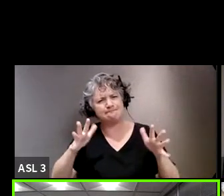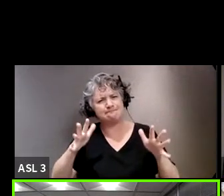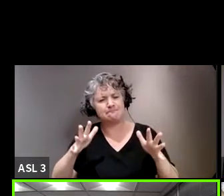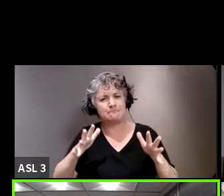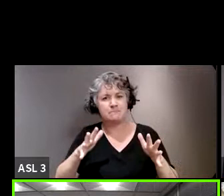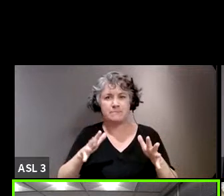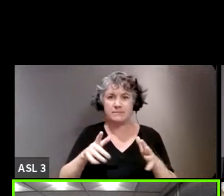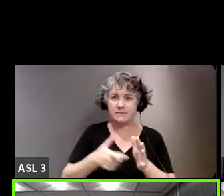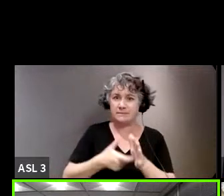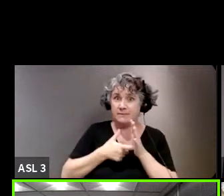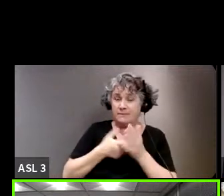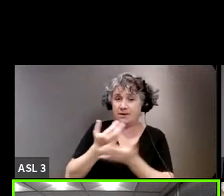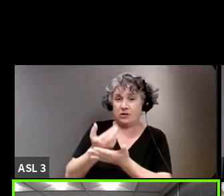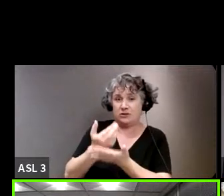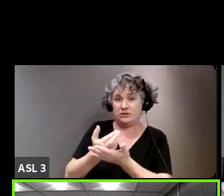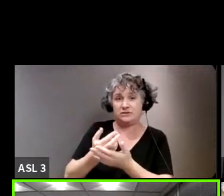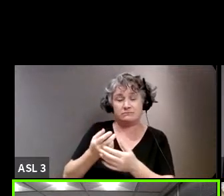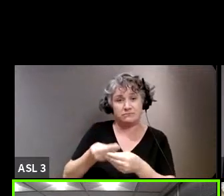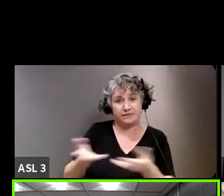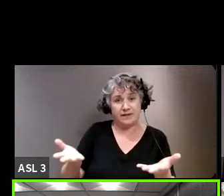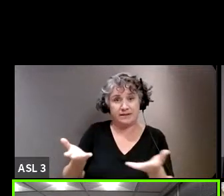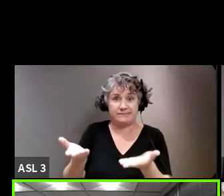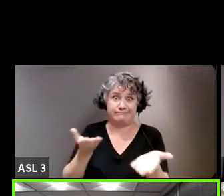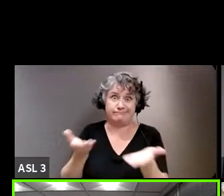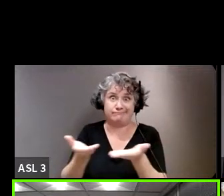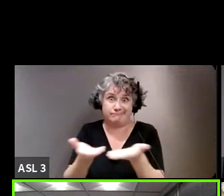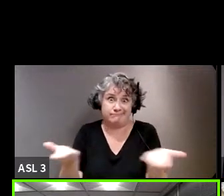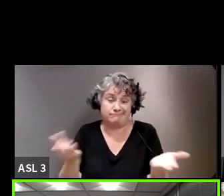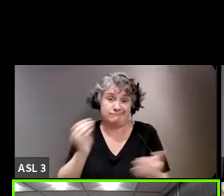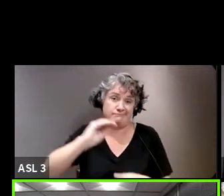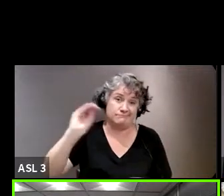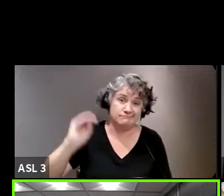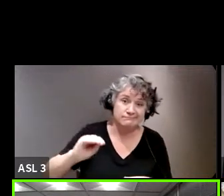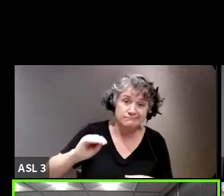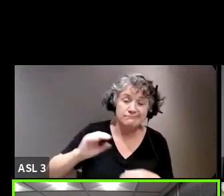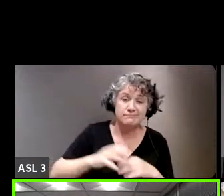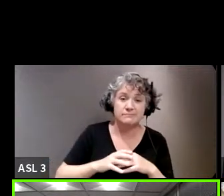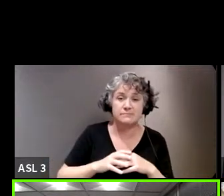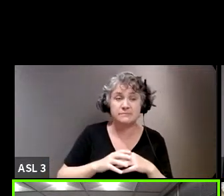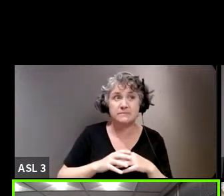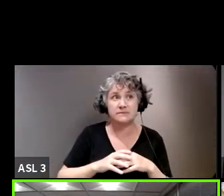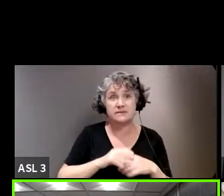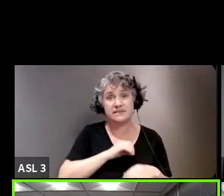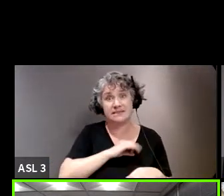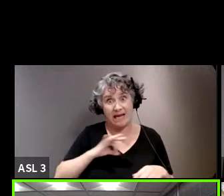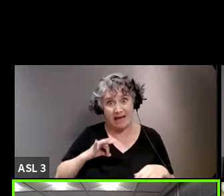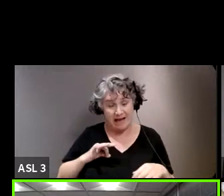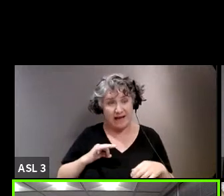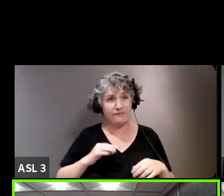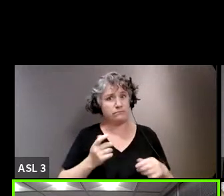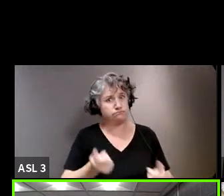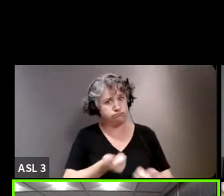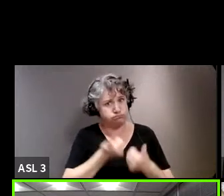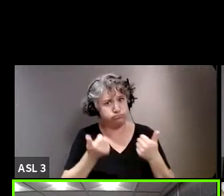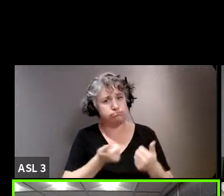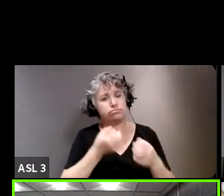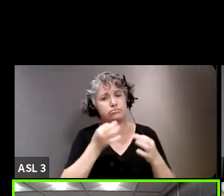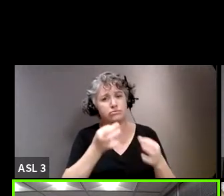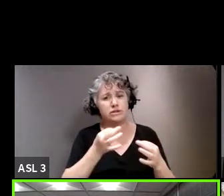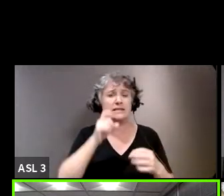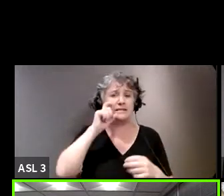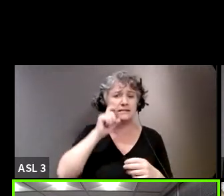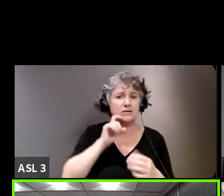provide services in the city we are very staffed up in the area of our sexual assault unit and partner salt unit not